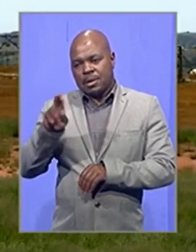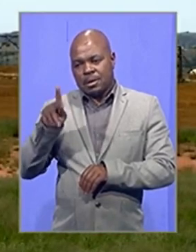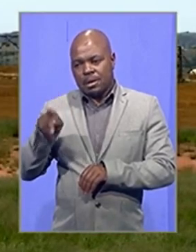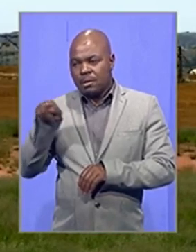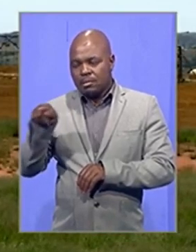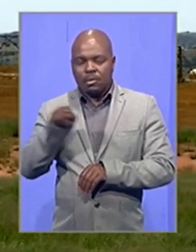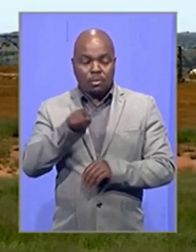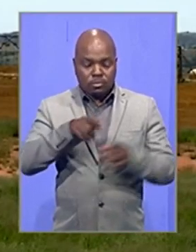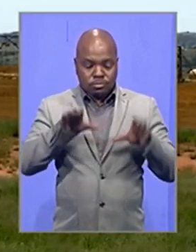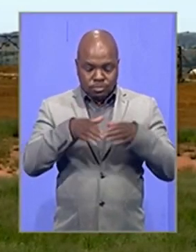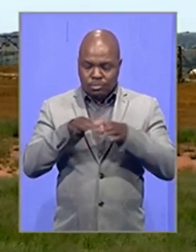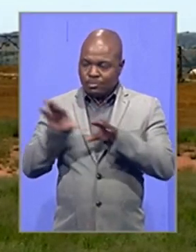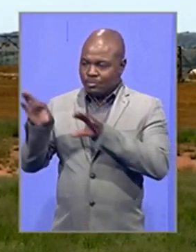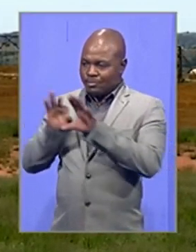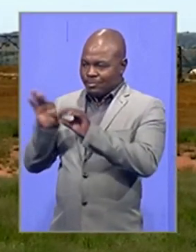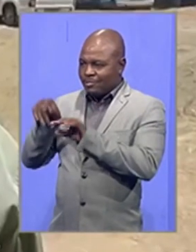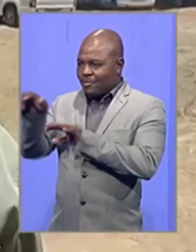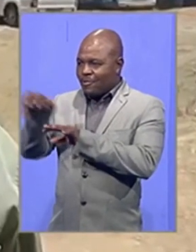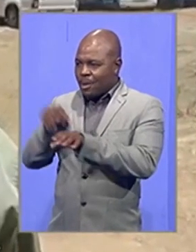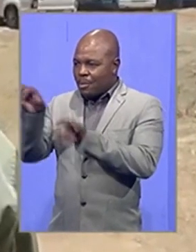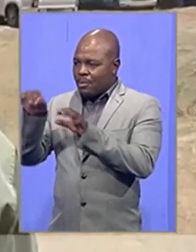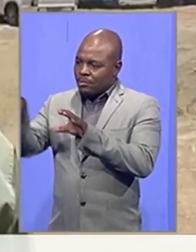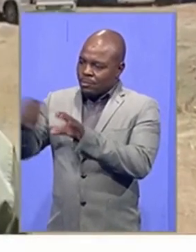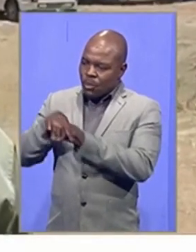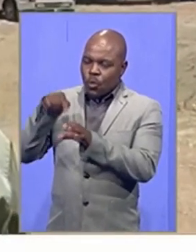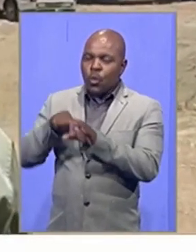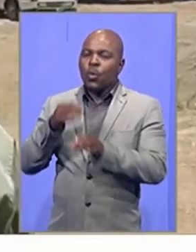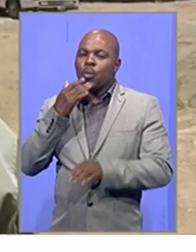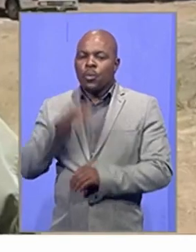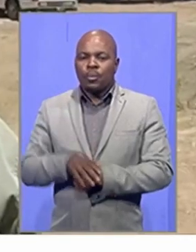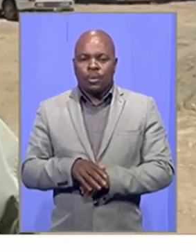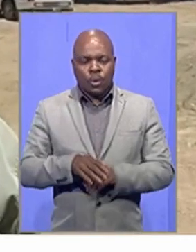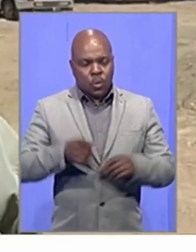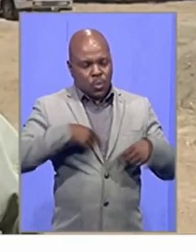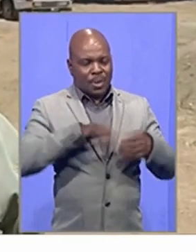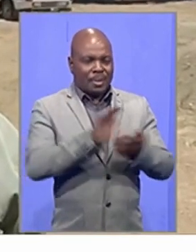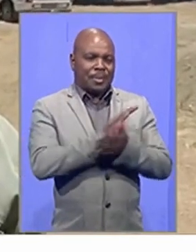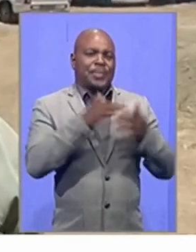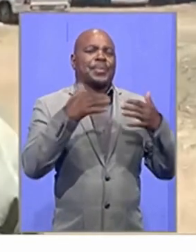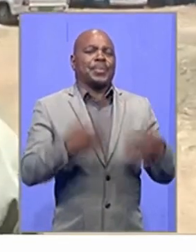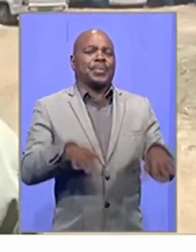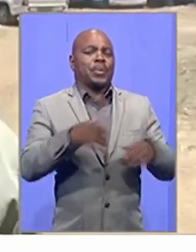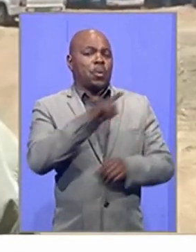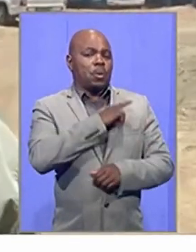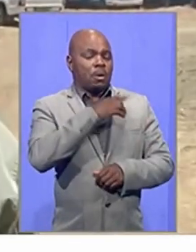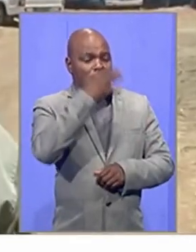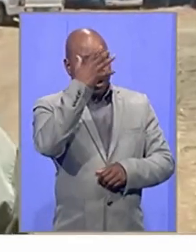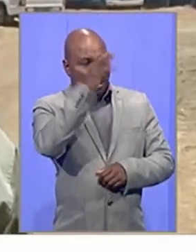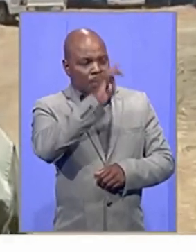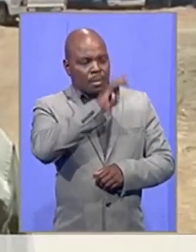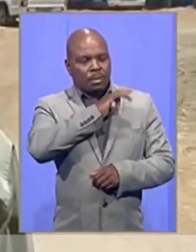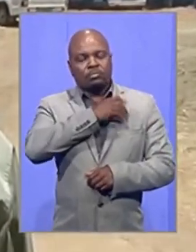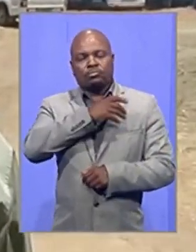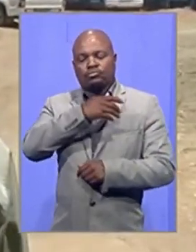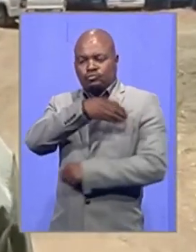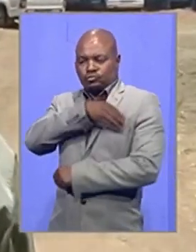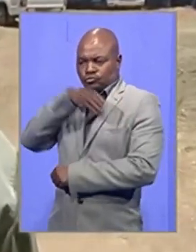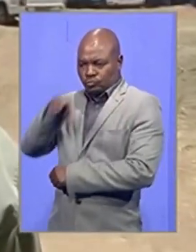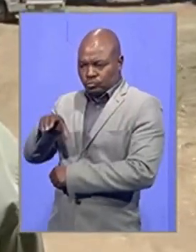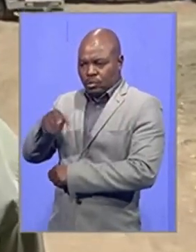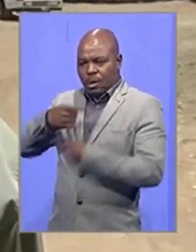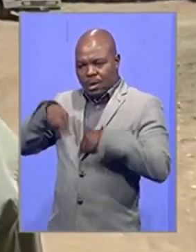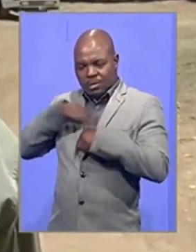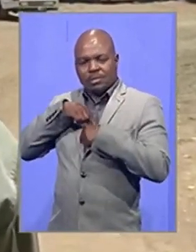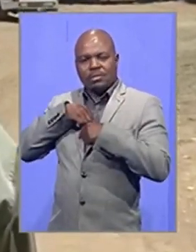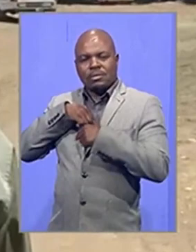una molemo projekeng ena. Re ikutlwa re le motlotlo go bona government e re naya maikarabelo a go lema gape se se re